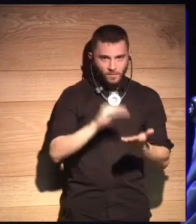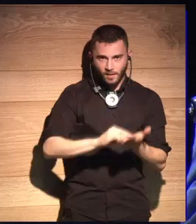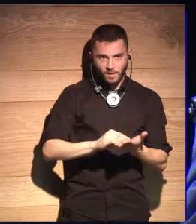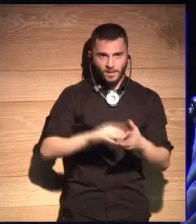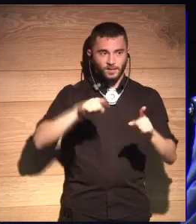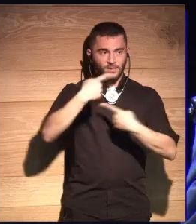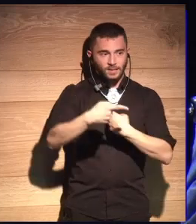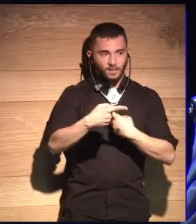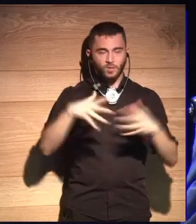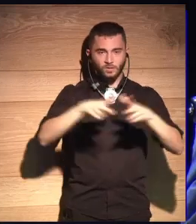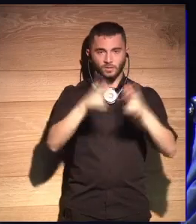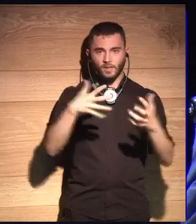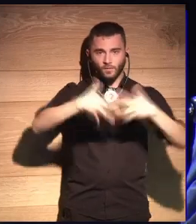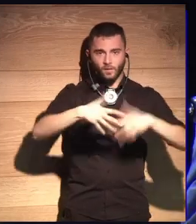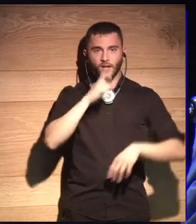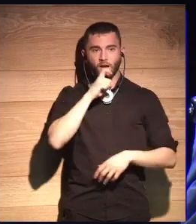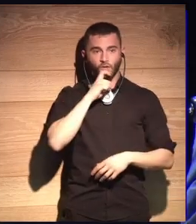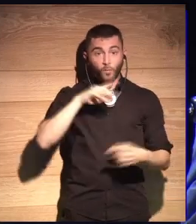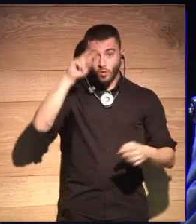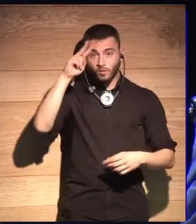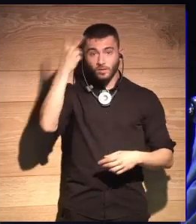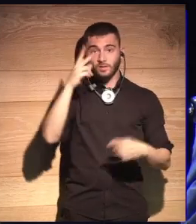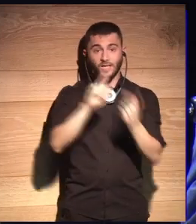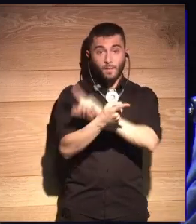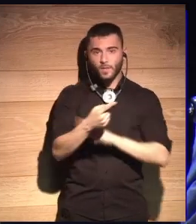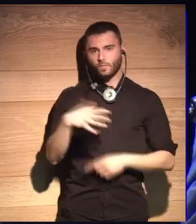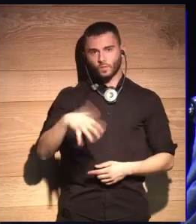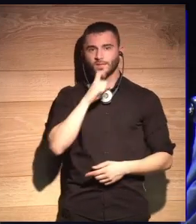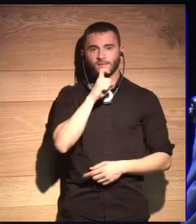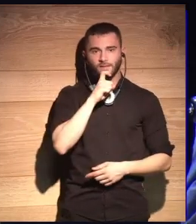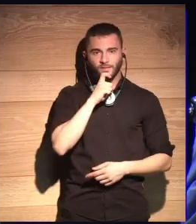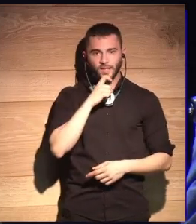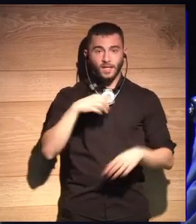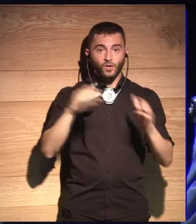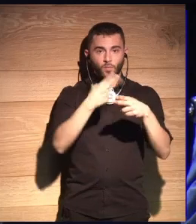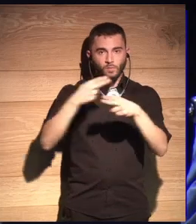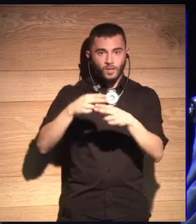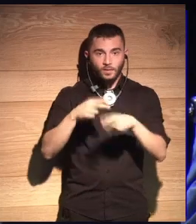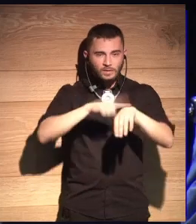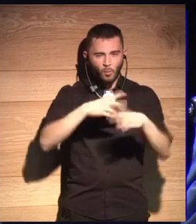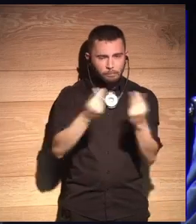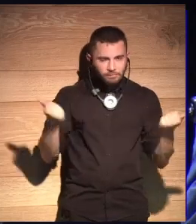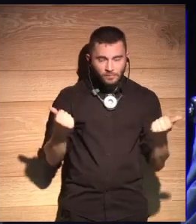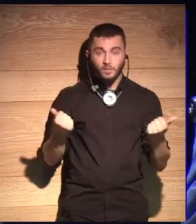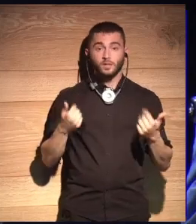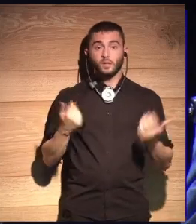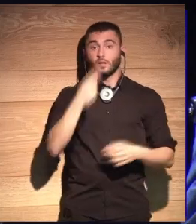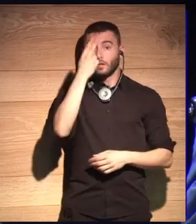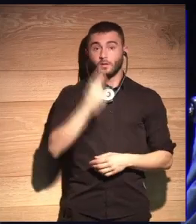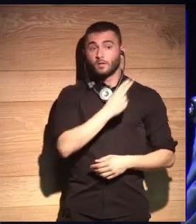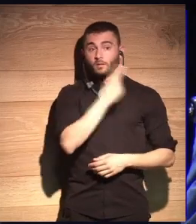is very difficult to change the underlying foundations of your society in 8 years. And